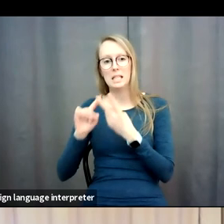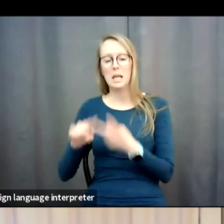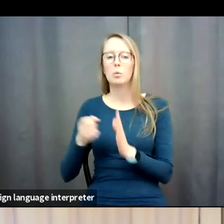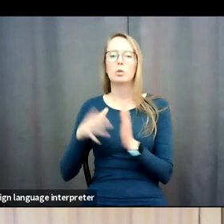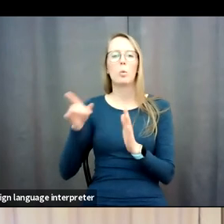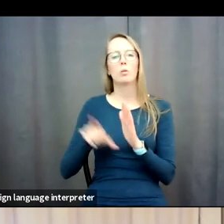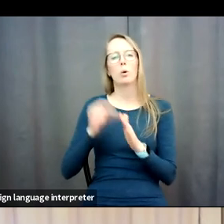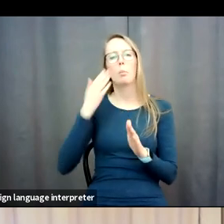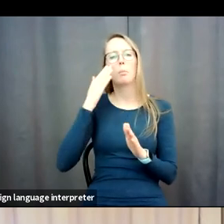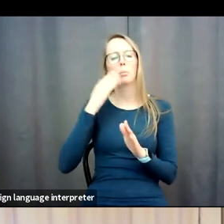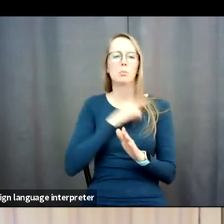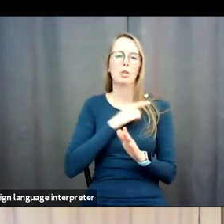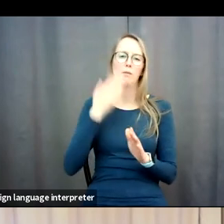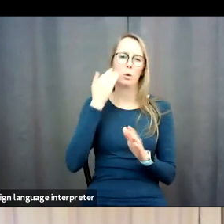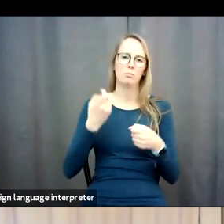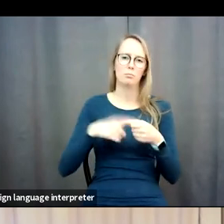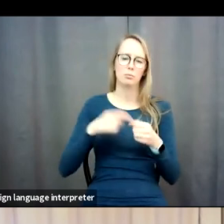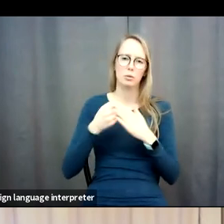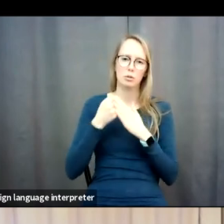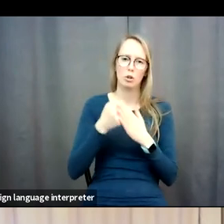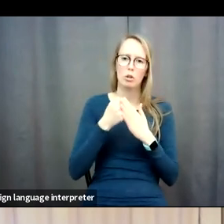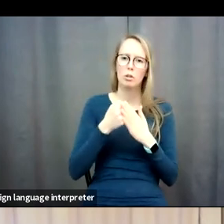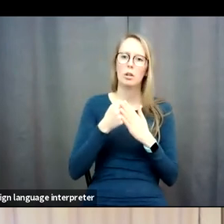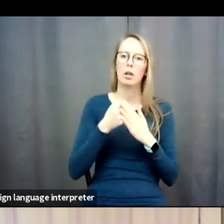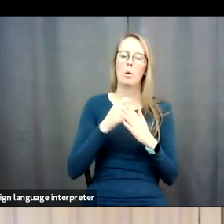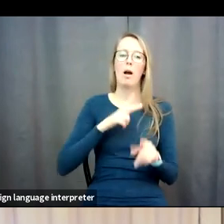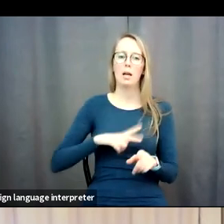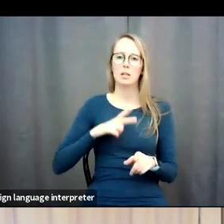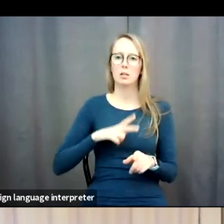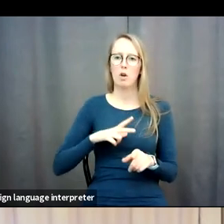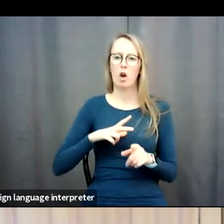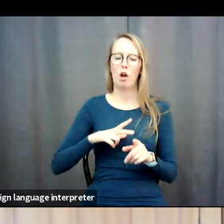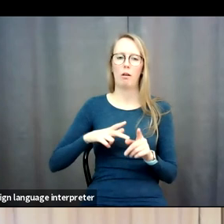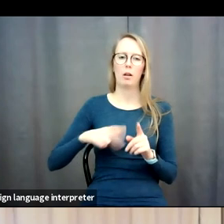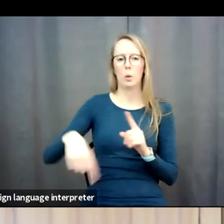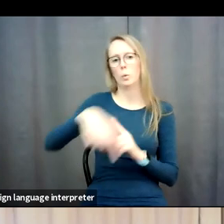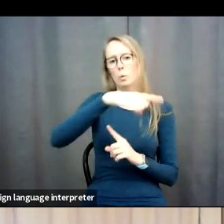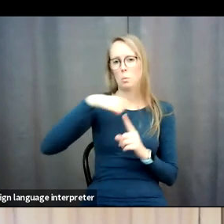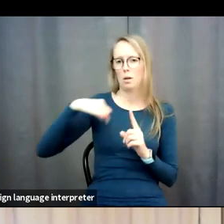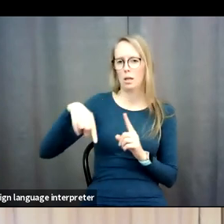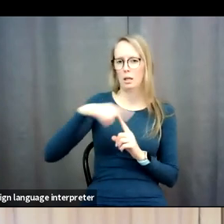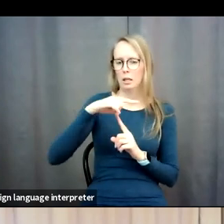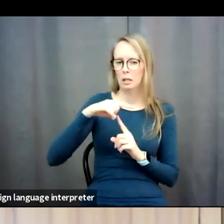very much about the support and the responsibility with the surroundings.